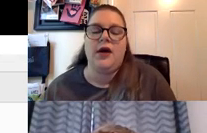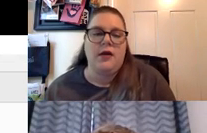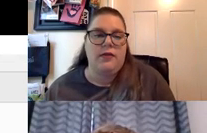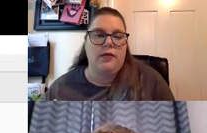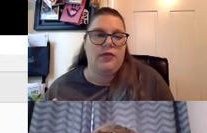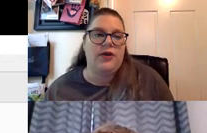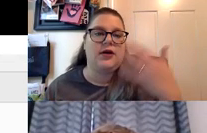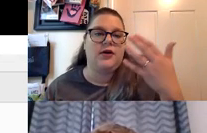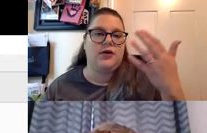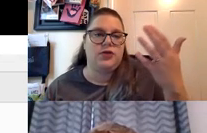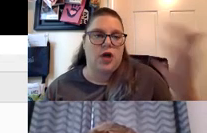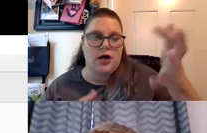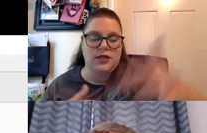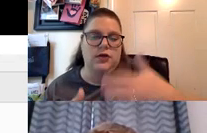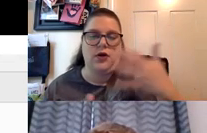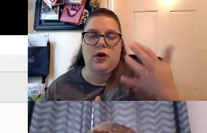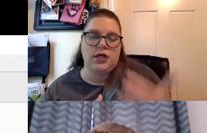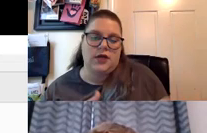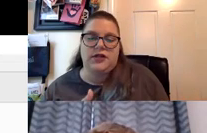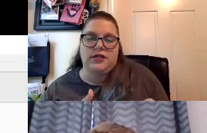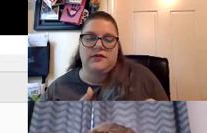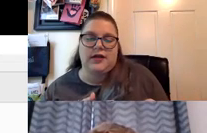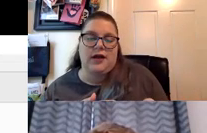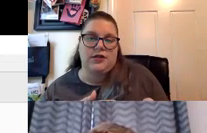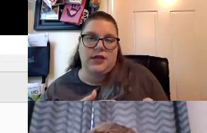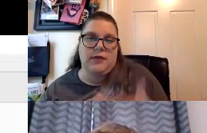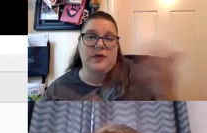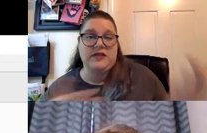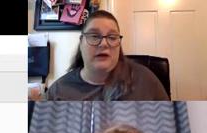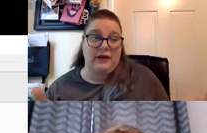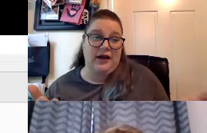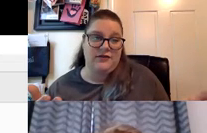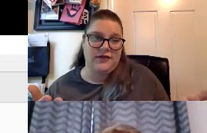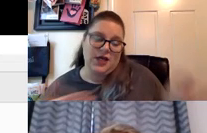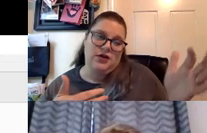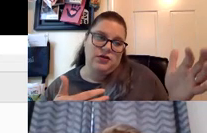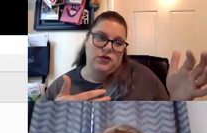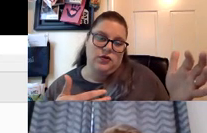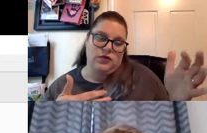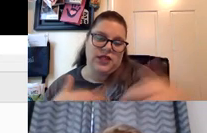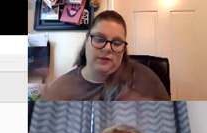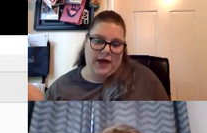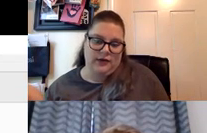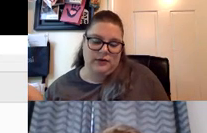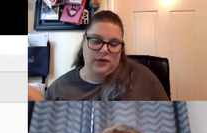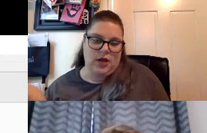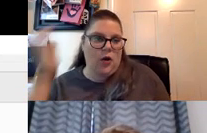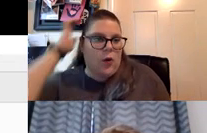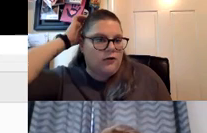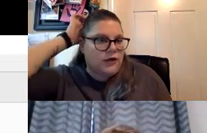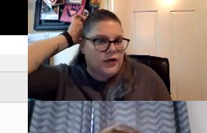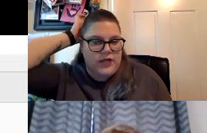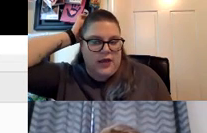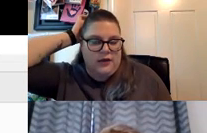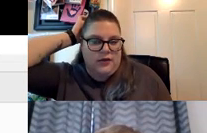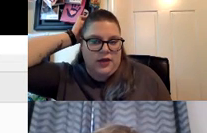figure, their JAWS or another assistive technology might be smart enough to skip that. Or